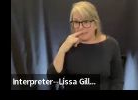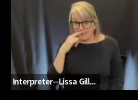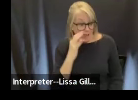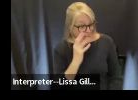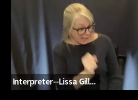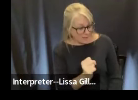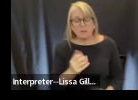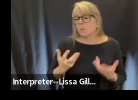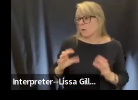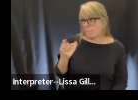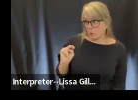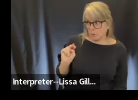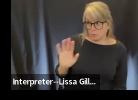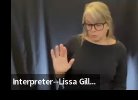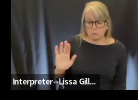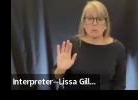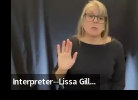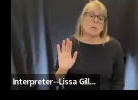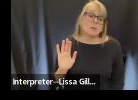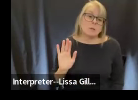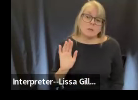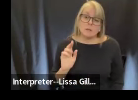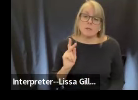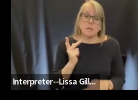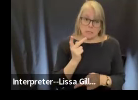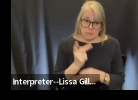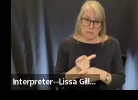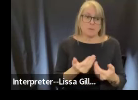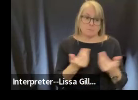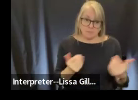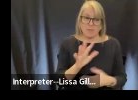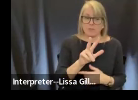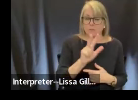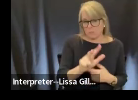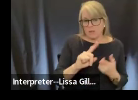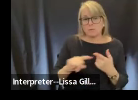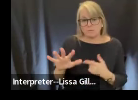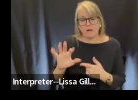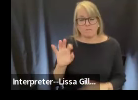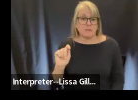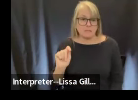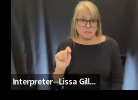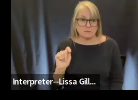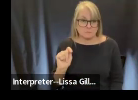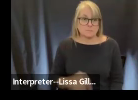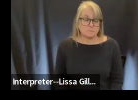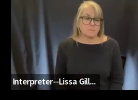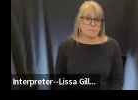get burned, but it's sort of the same thing. Keep it 3 to 5 feet from anything that can be